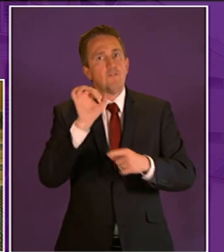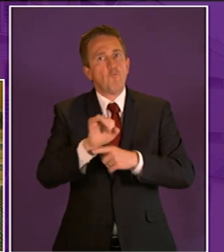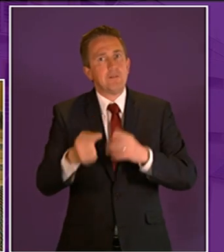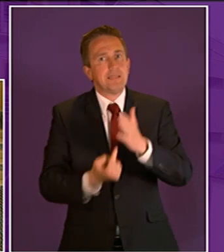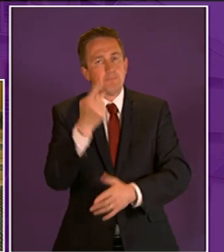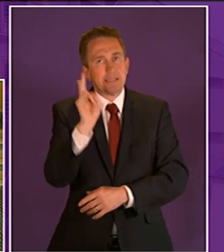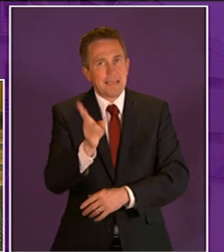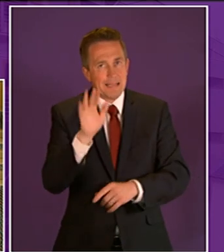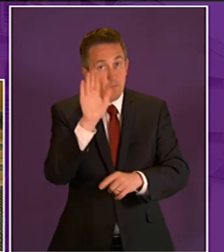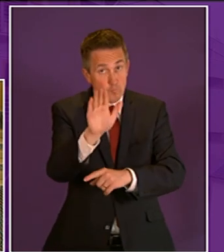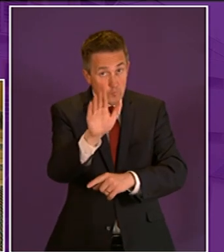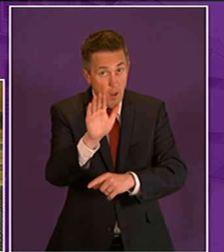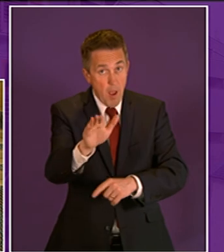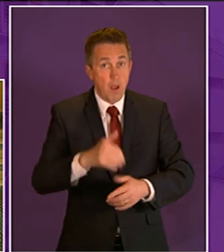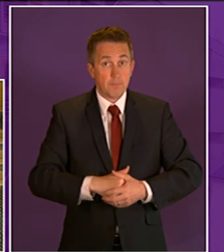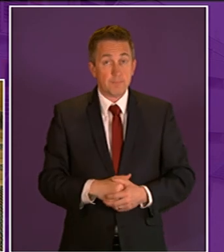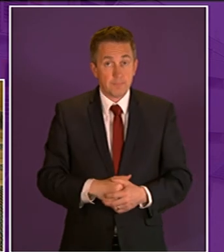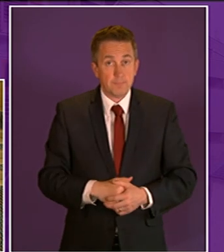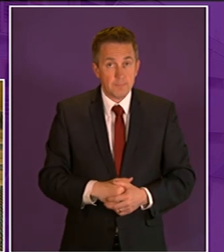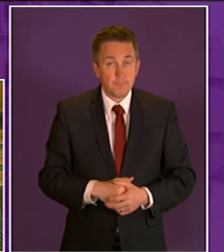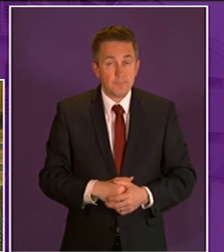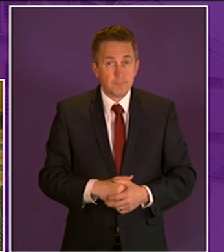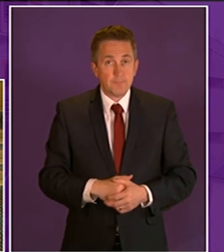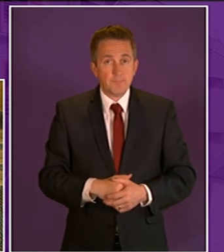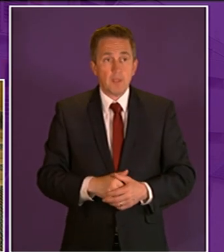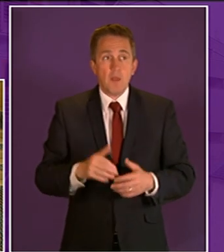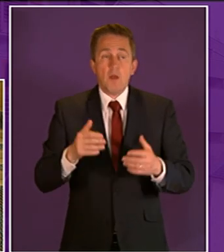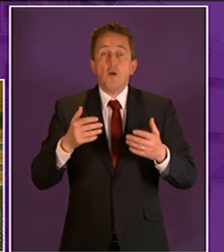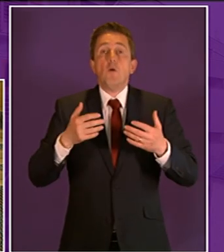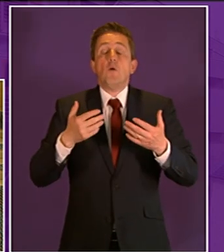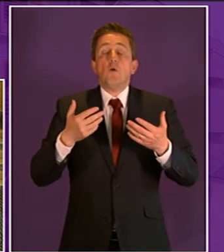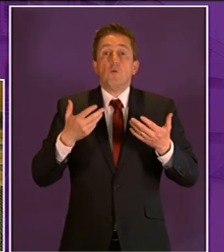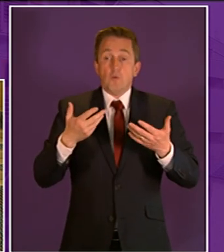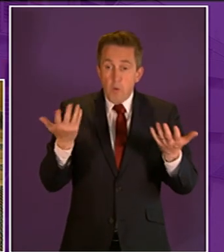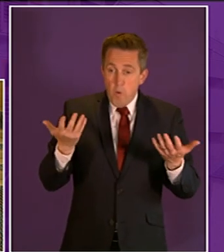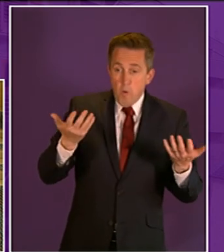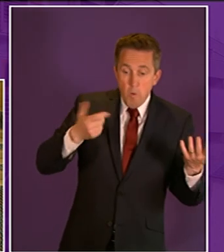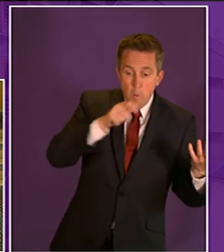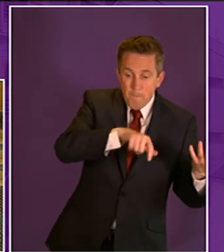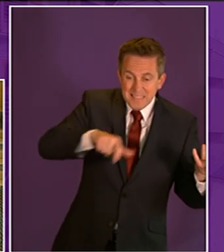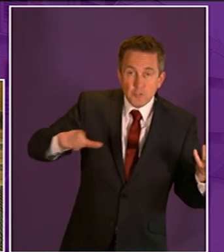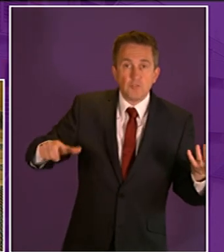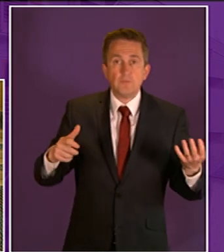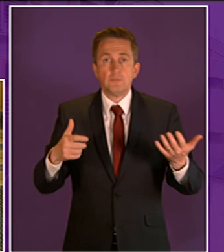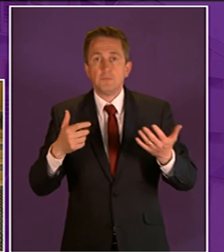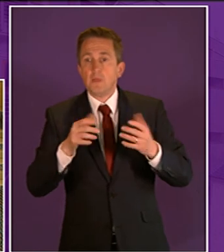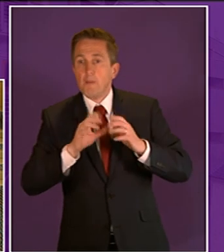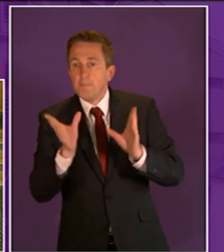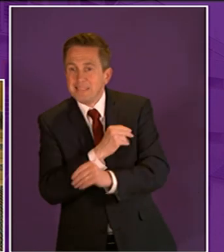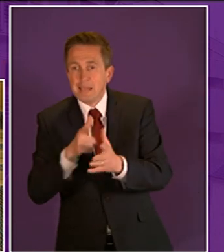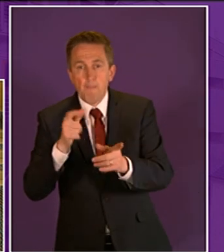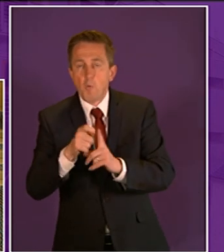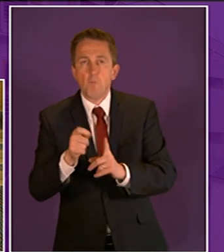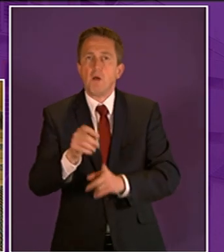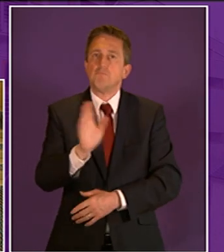So we're making sure that the impact on patients is kept to a minimum. Any patients,